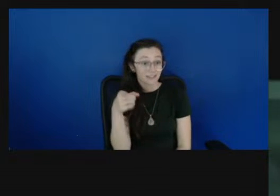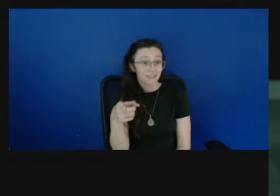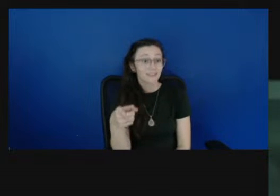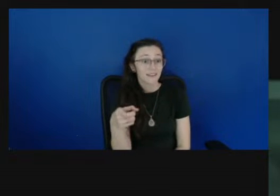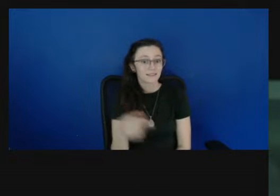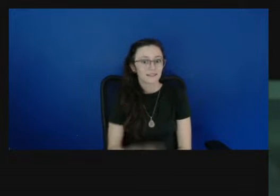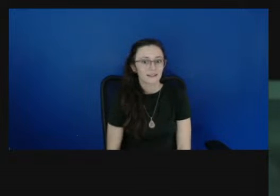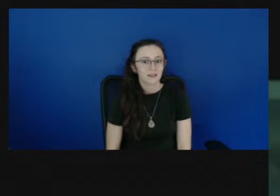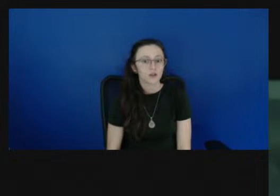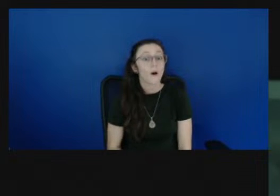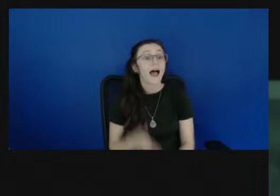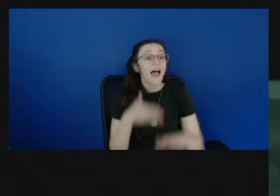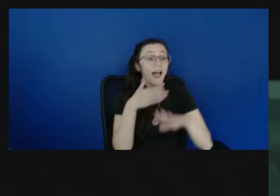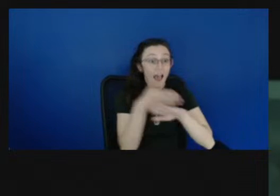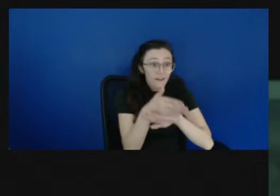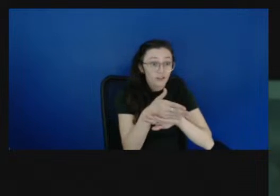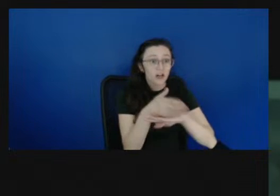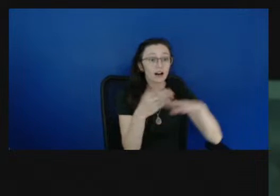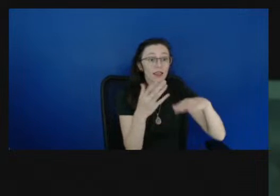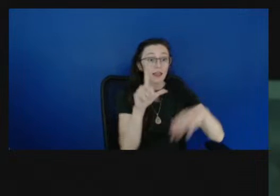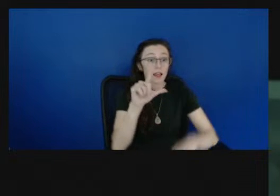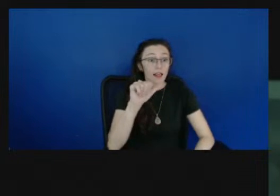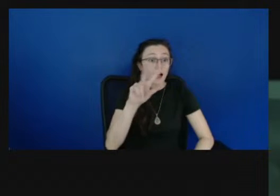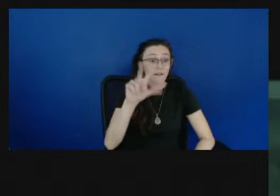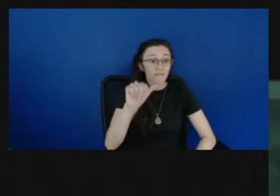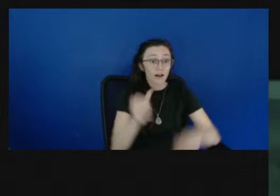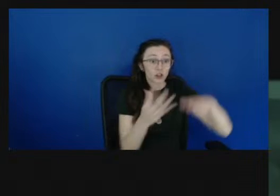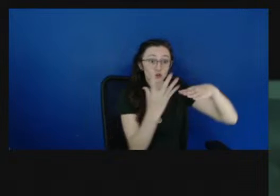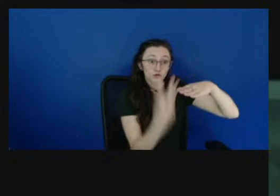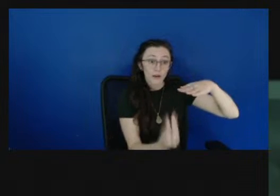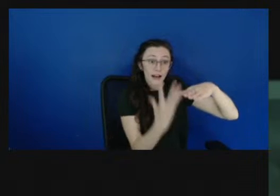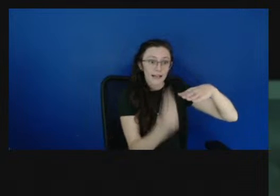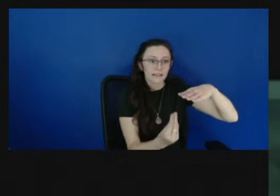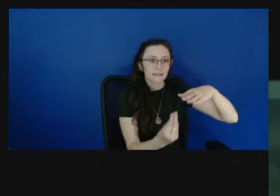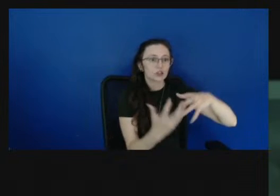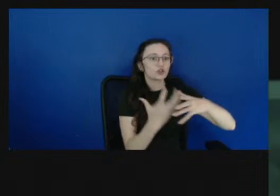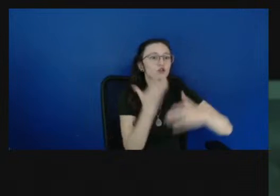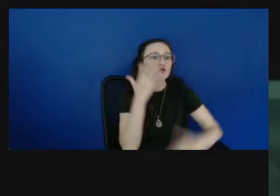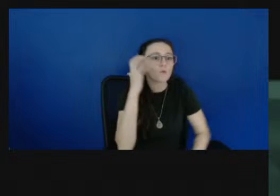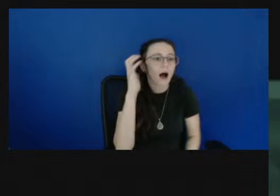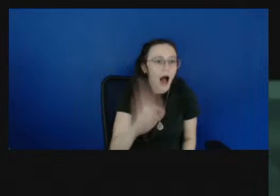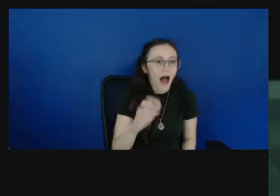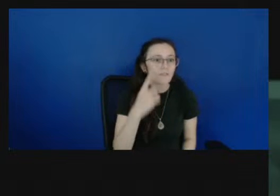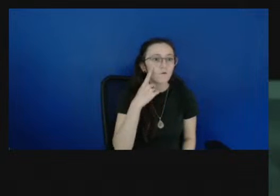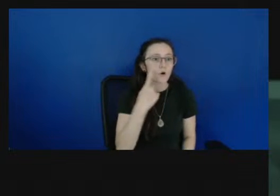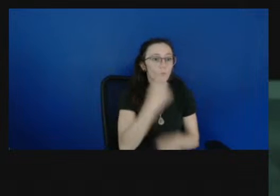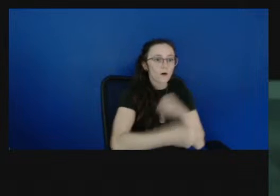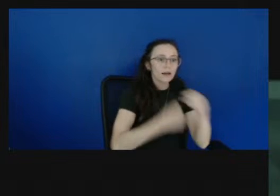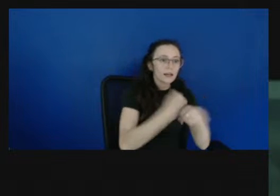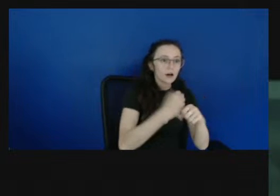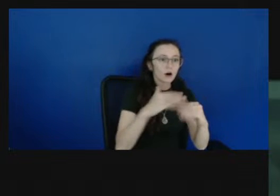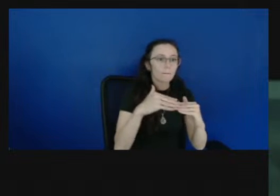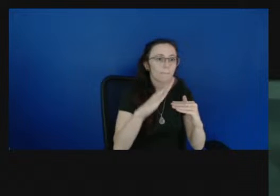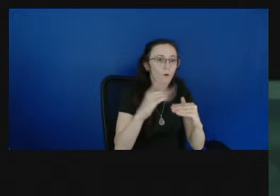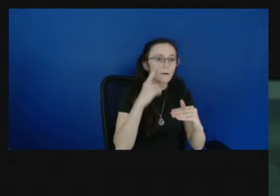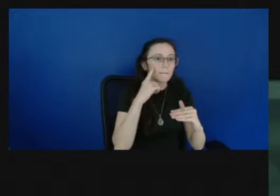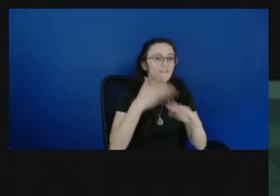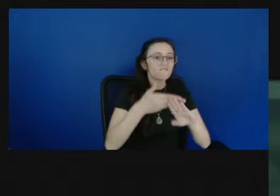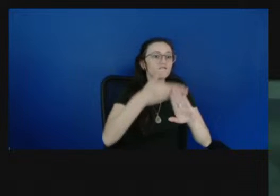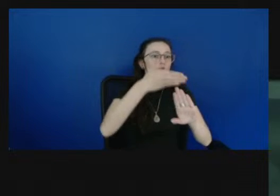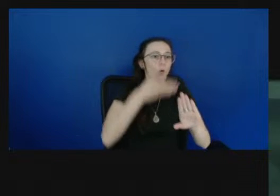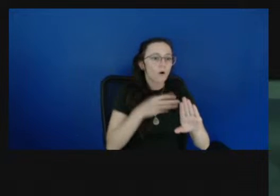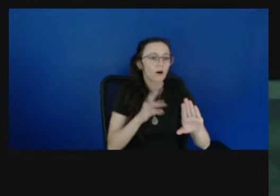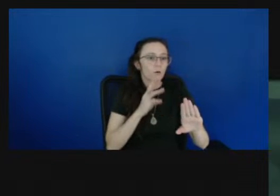the conduit, that the conduit remains too hot for a year or more before groundwater can get into the